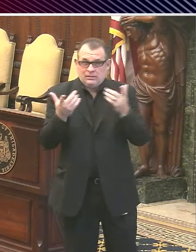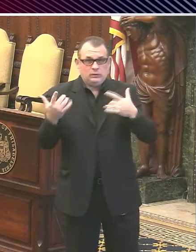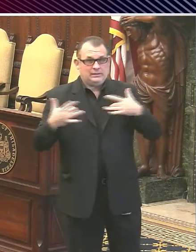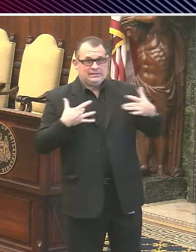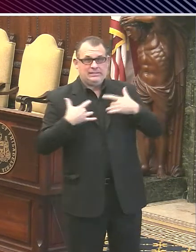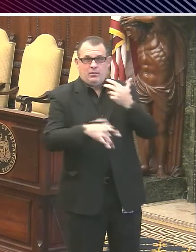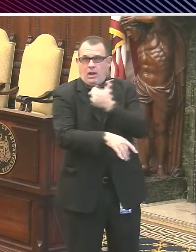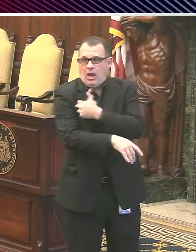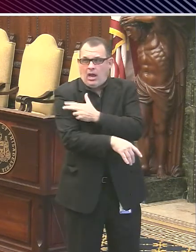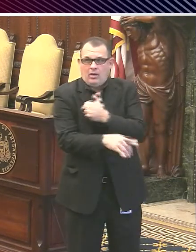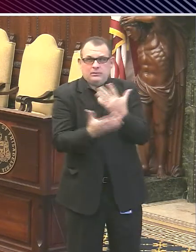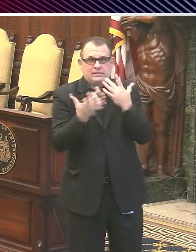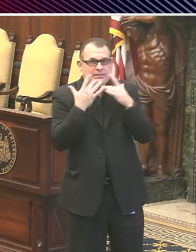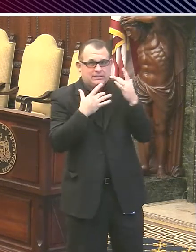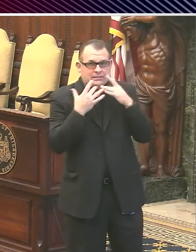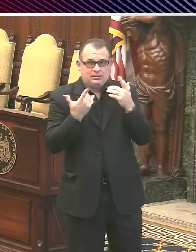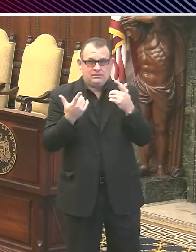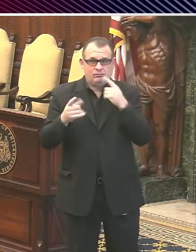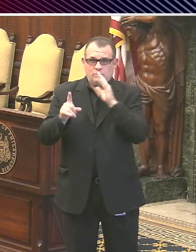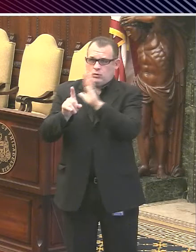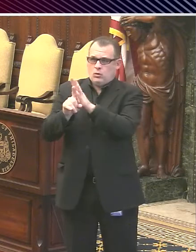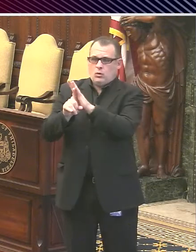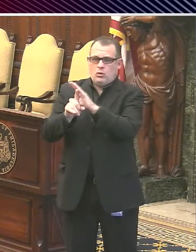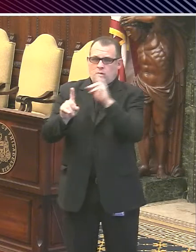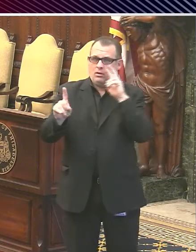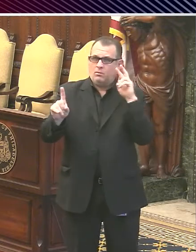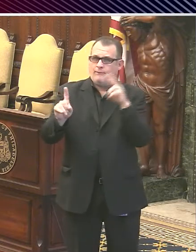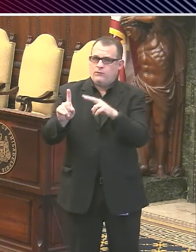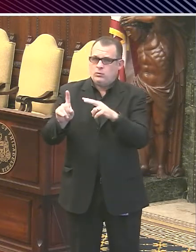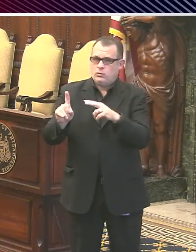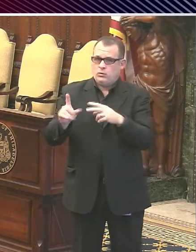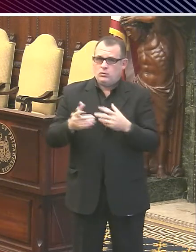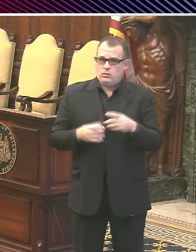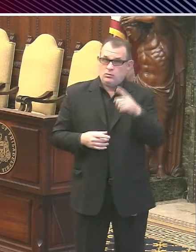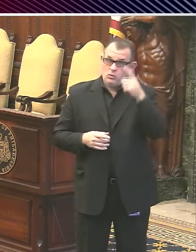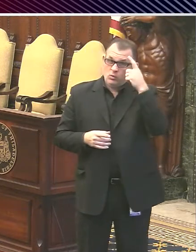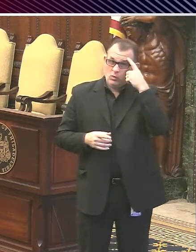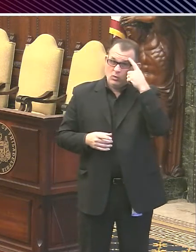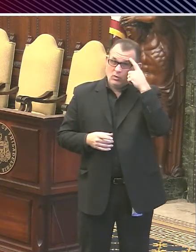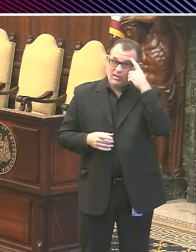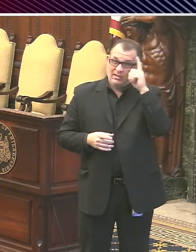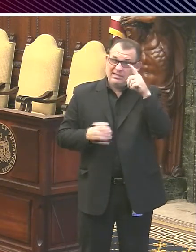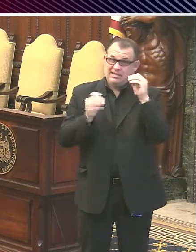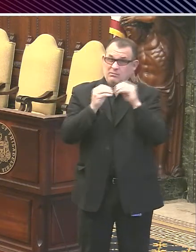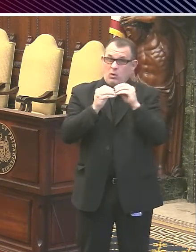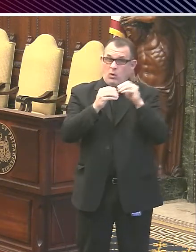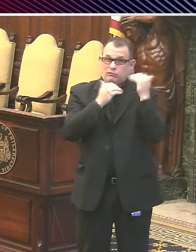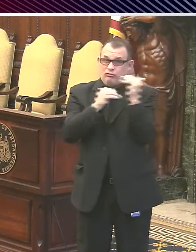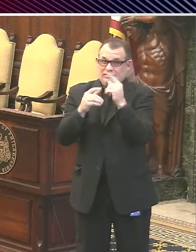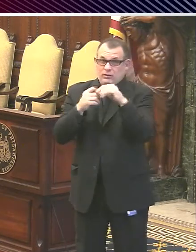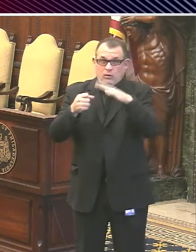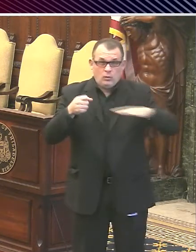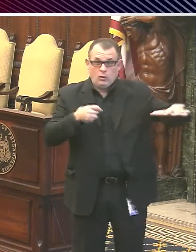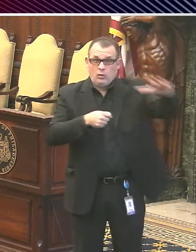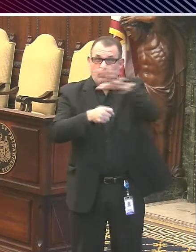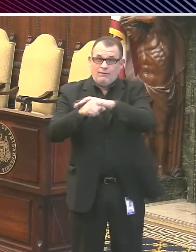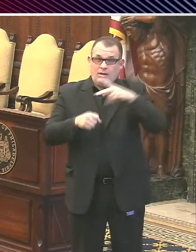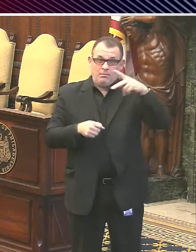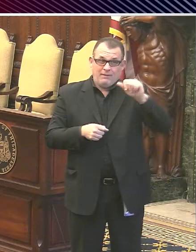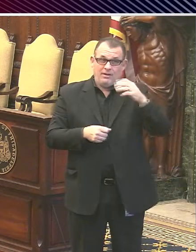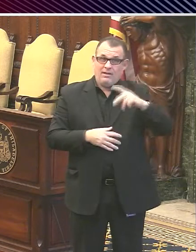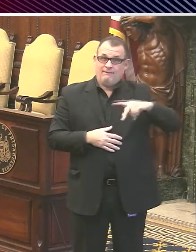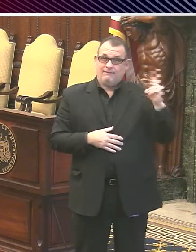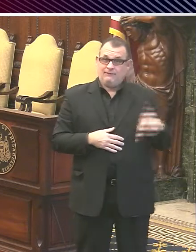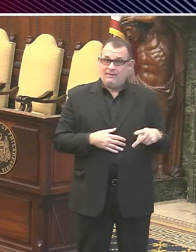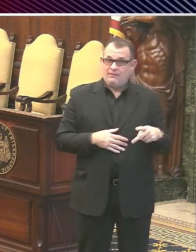what you've seen, do you see a need for further restrictions throughout the Commonwealth and in the city of Philadelphia? Do you think you're close to